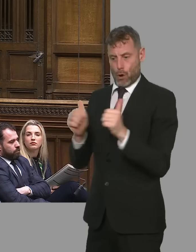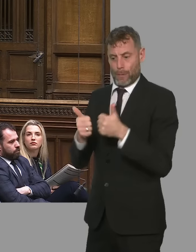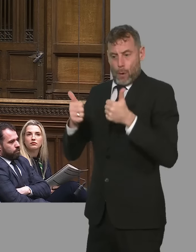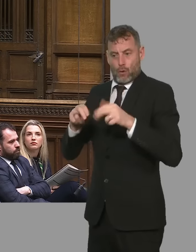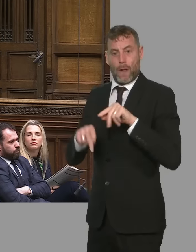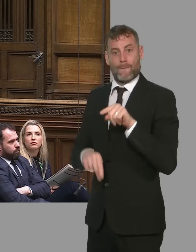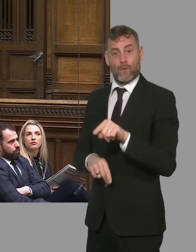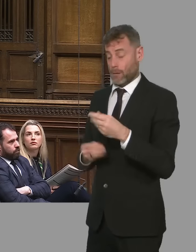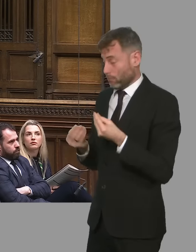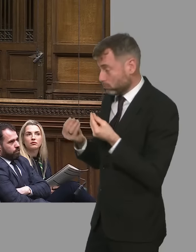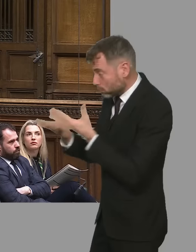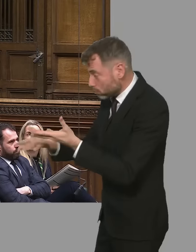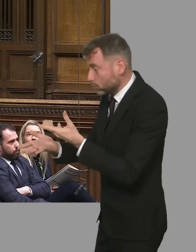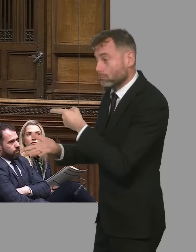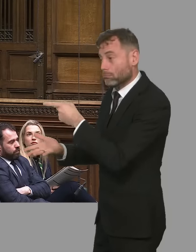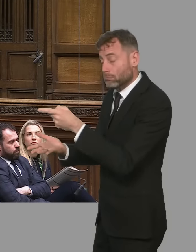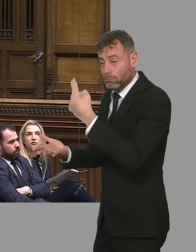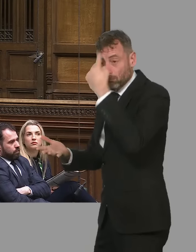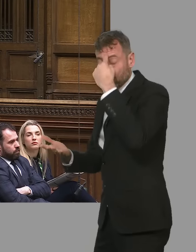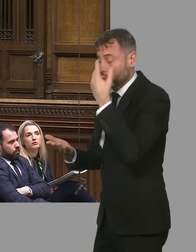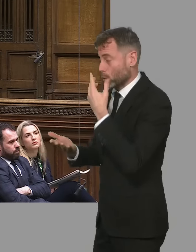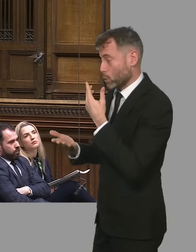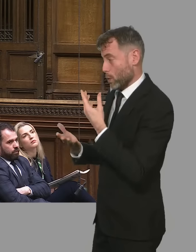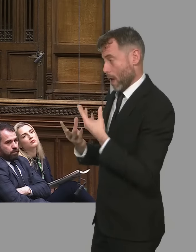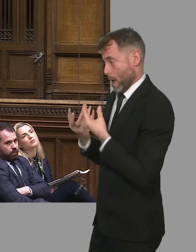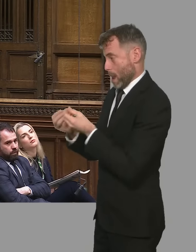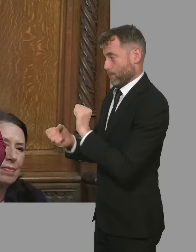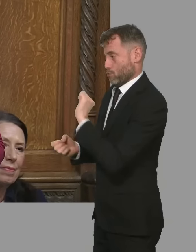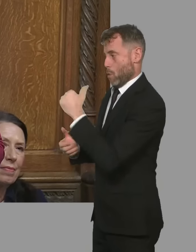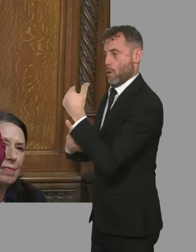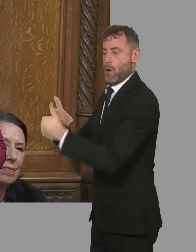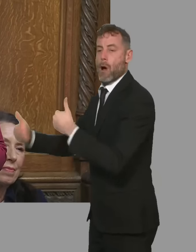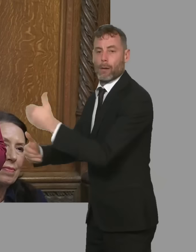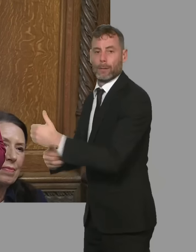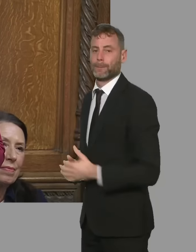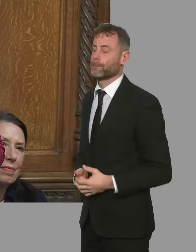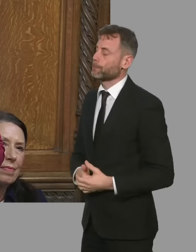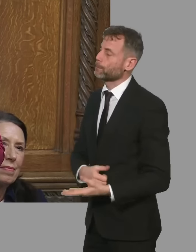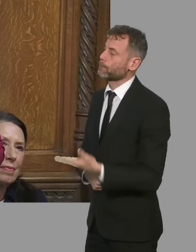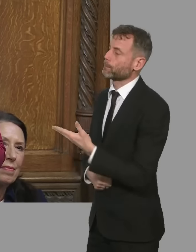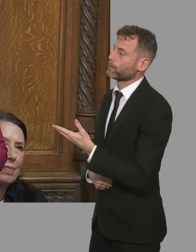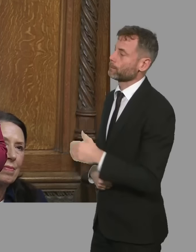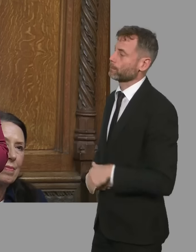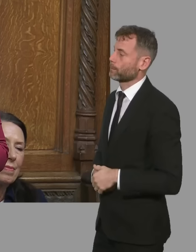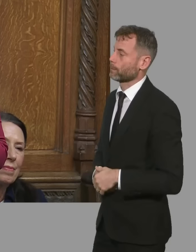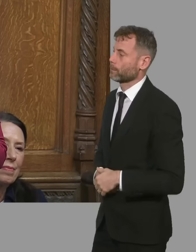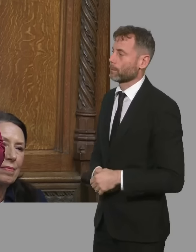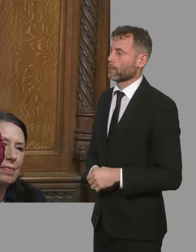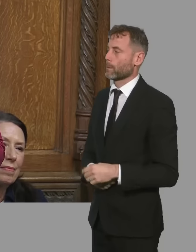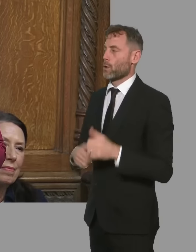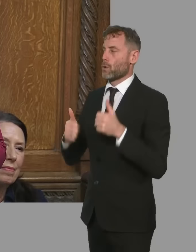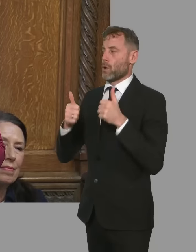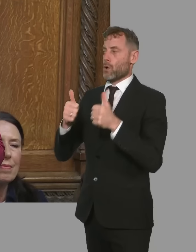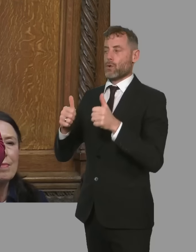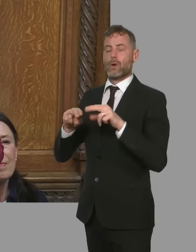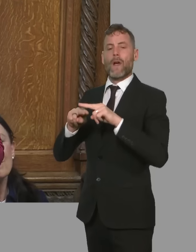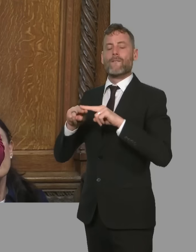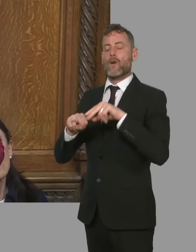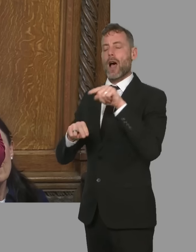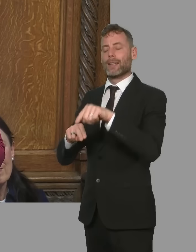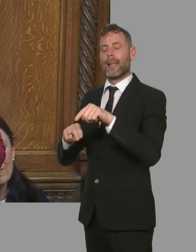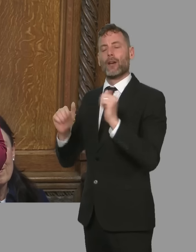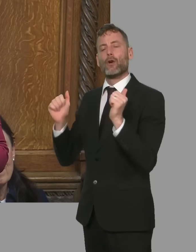of addressing the suffering of victims of the Troubles. Legislating for this remains unfinished business, as does